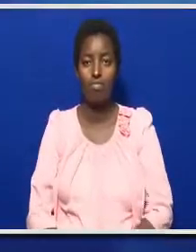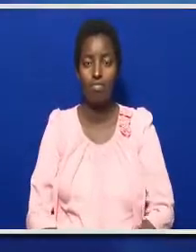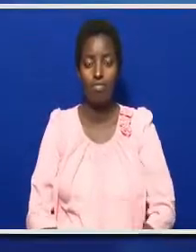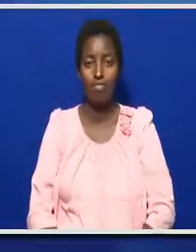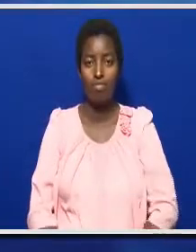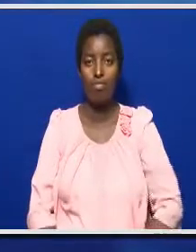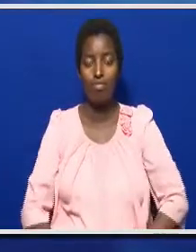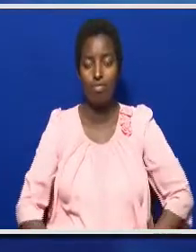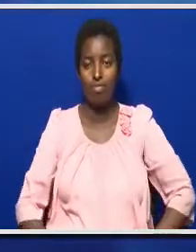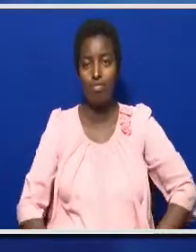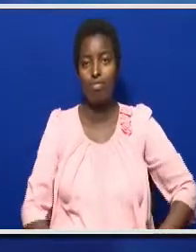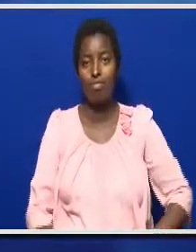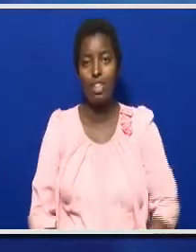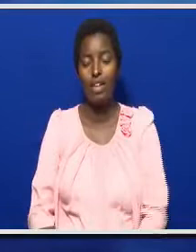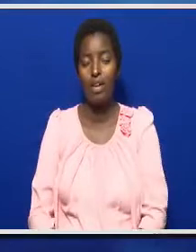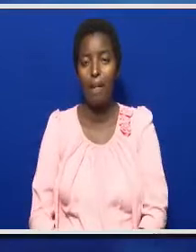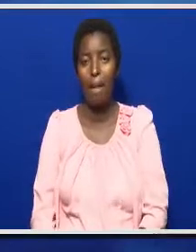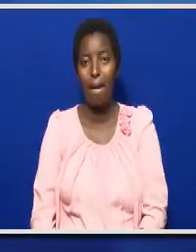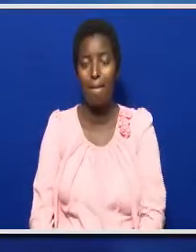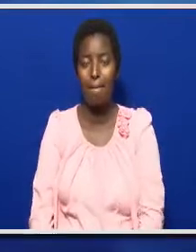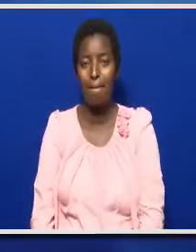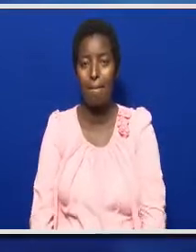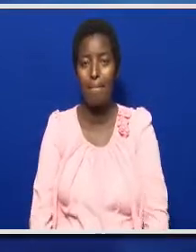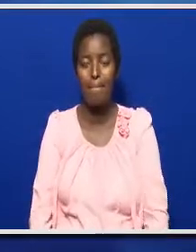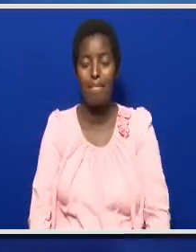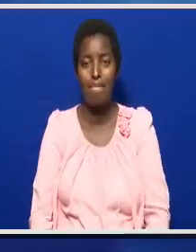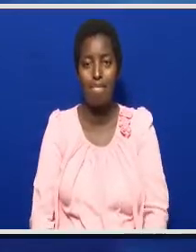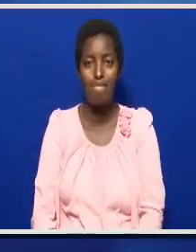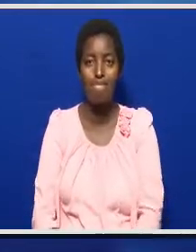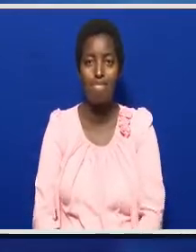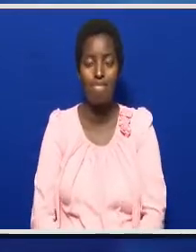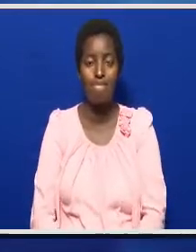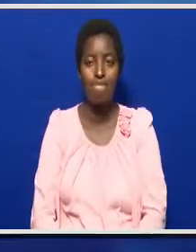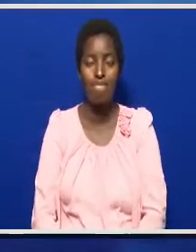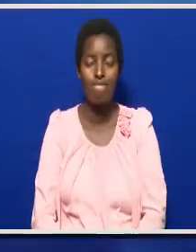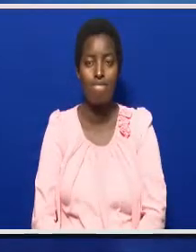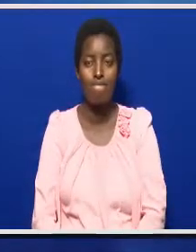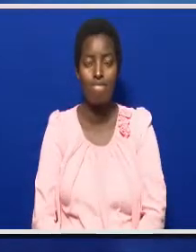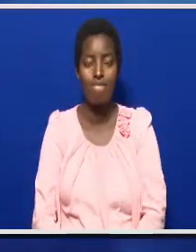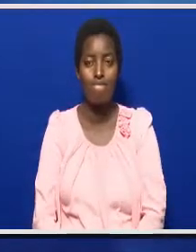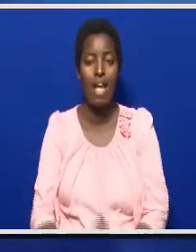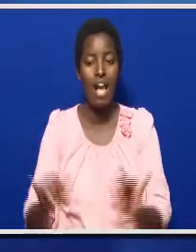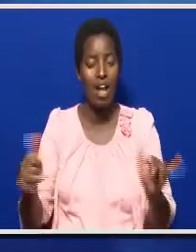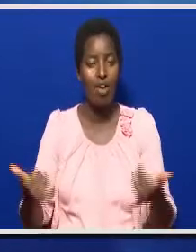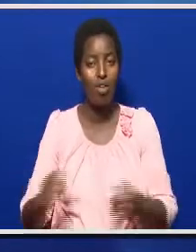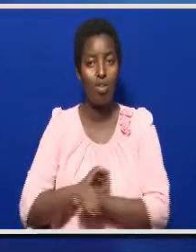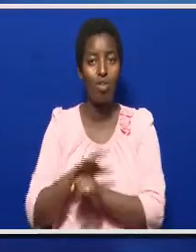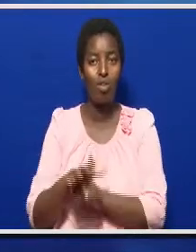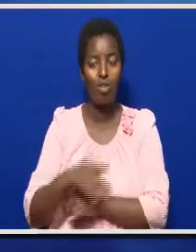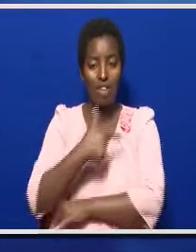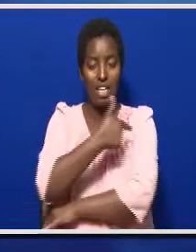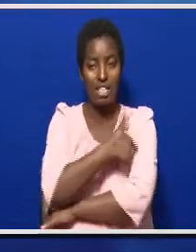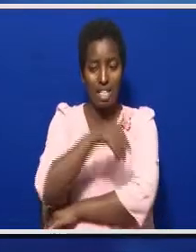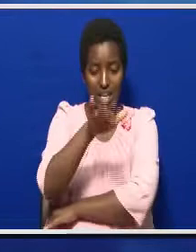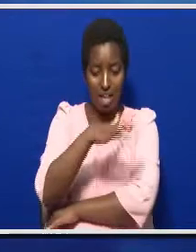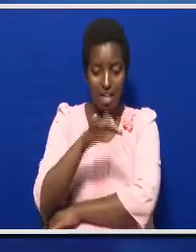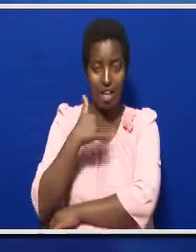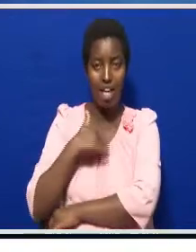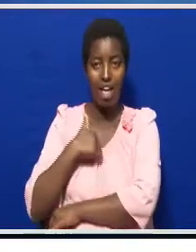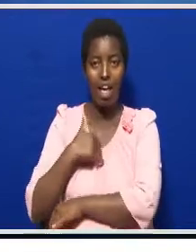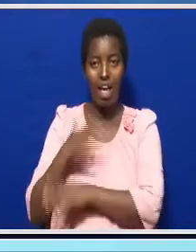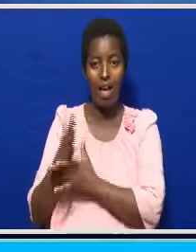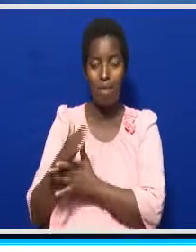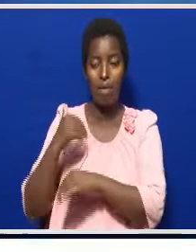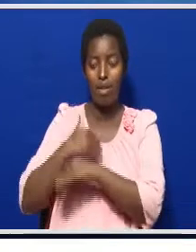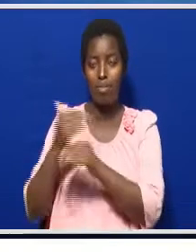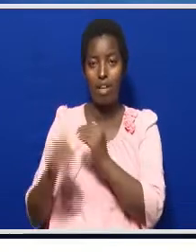Alright, the story is by Caroline Muriuki and not Stella Kariuki. Anyways, now a new COVID-19 vaccination center has been set